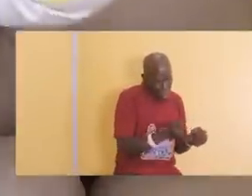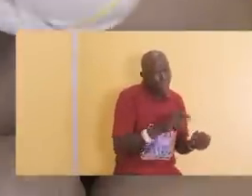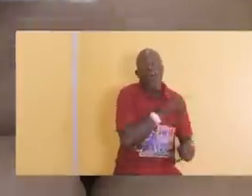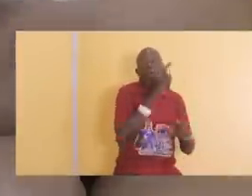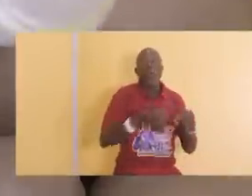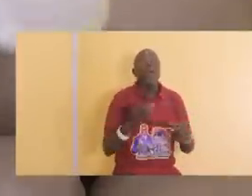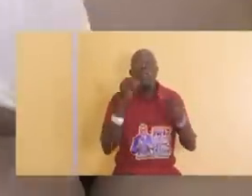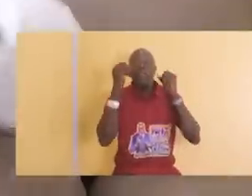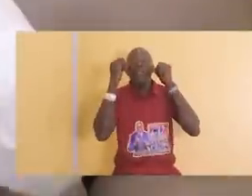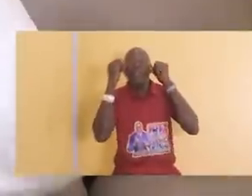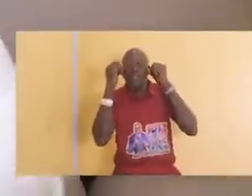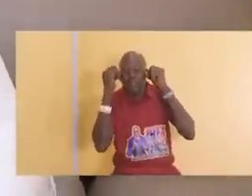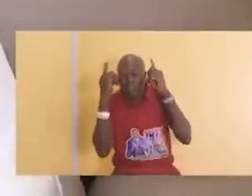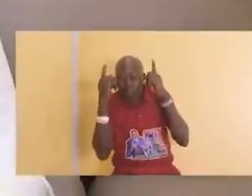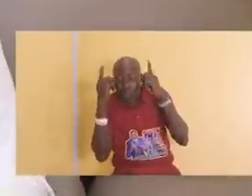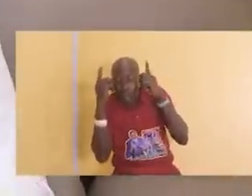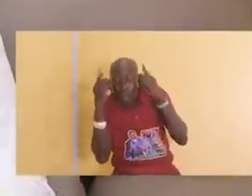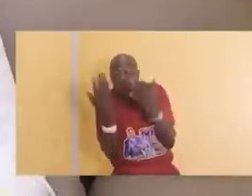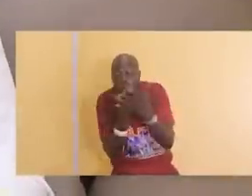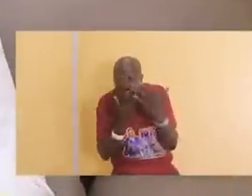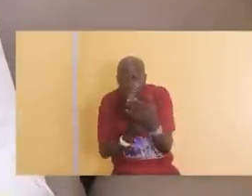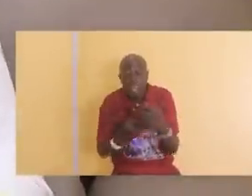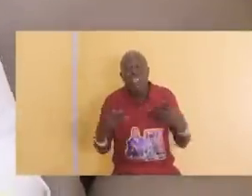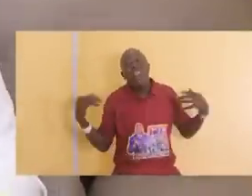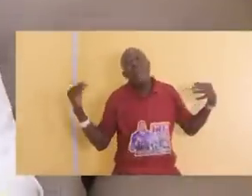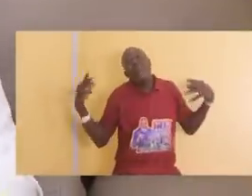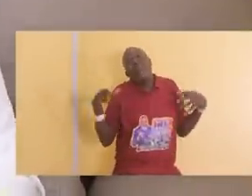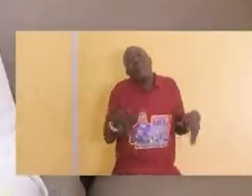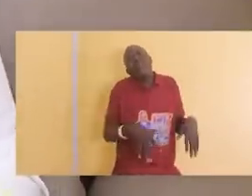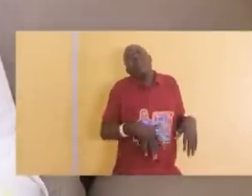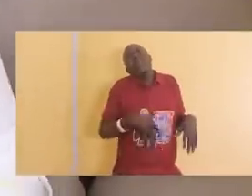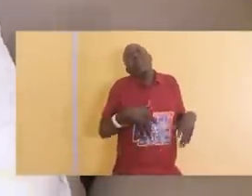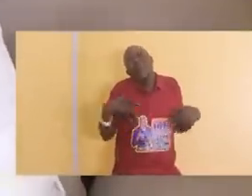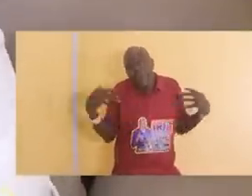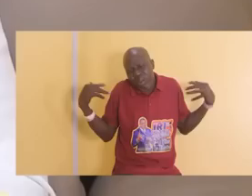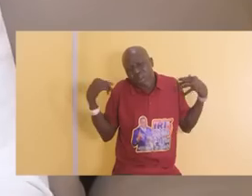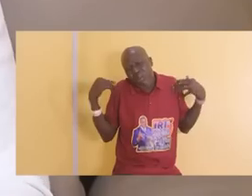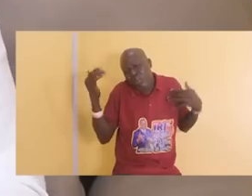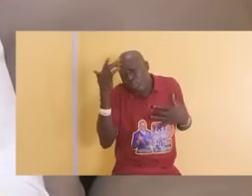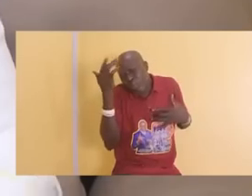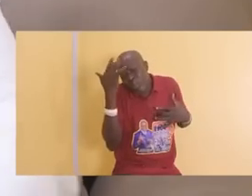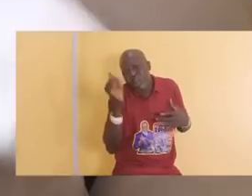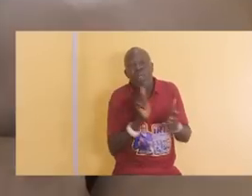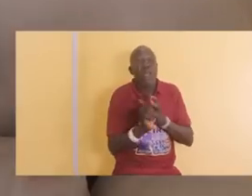car. And he said whenever he wakes up, that's the body of God.